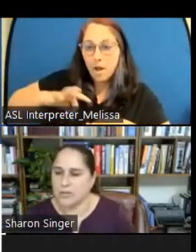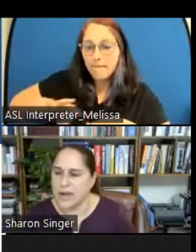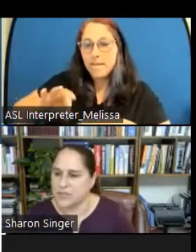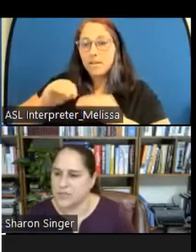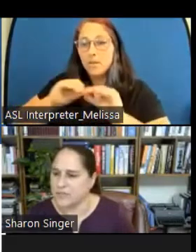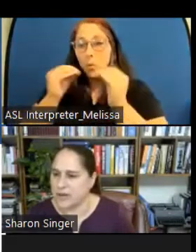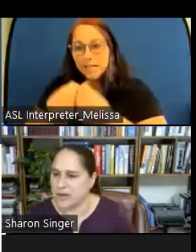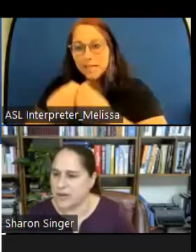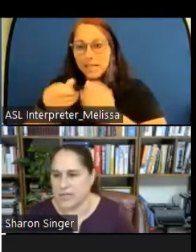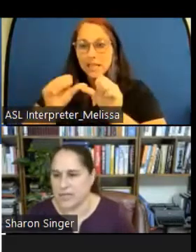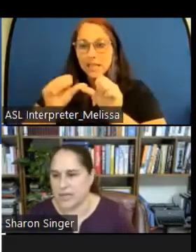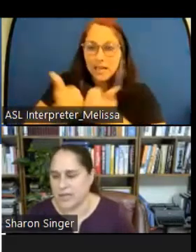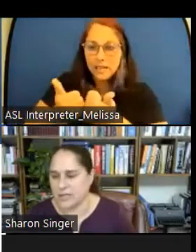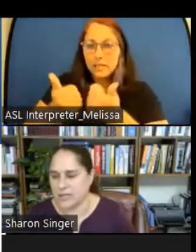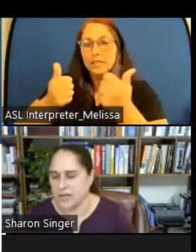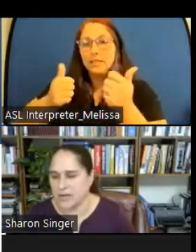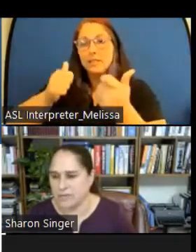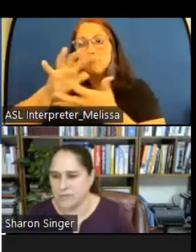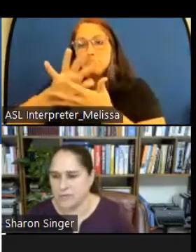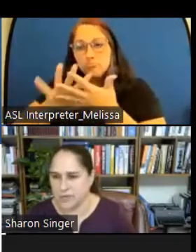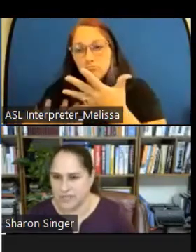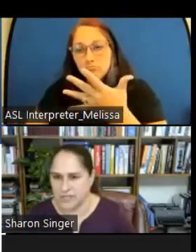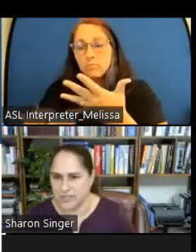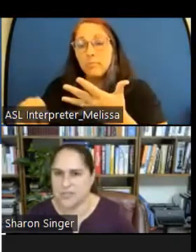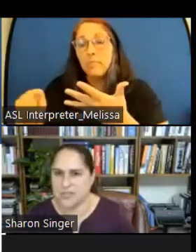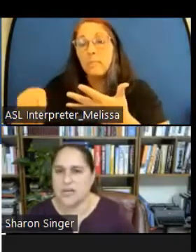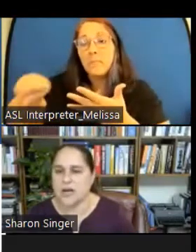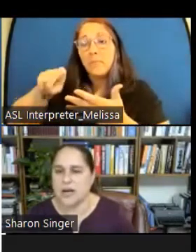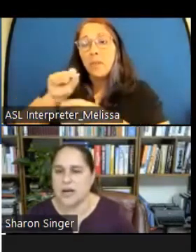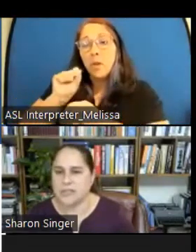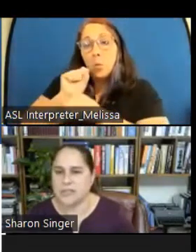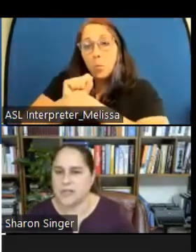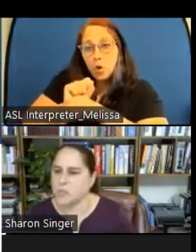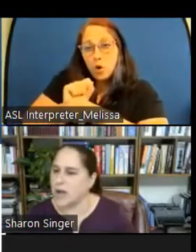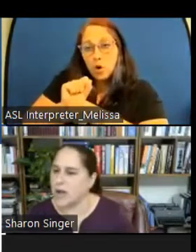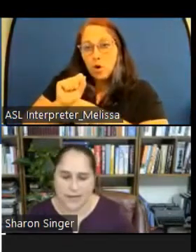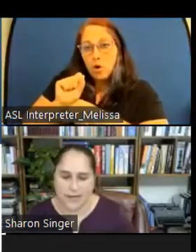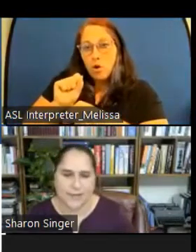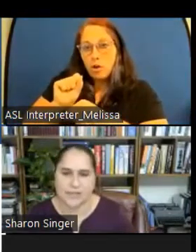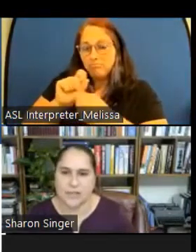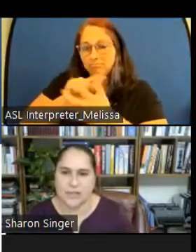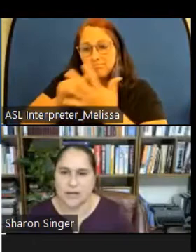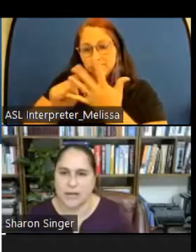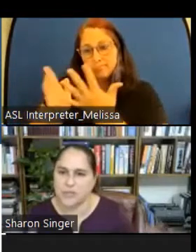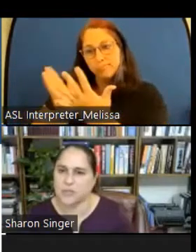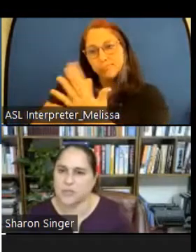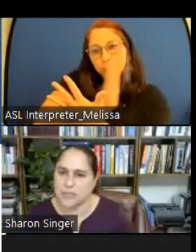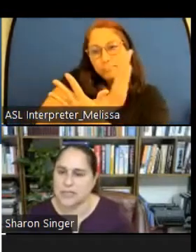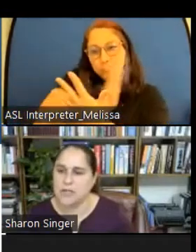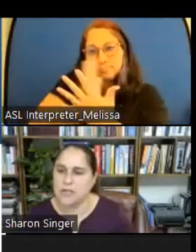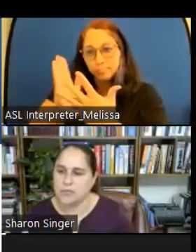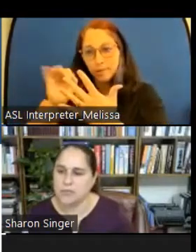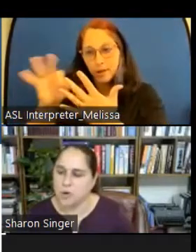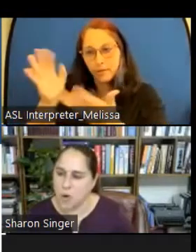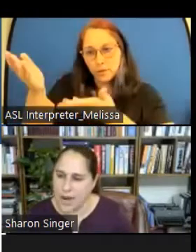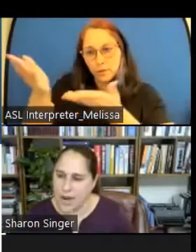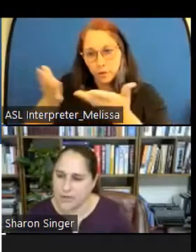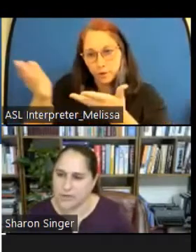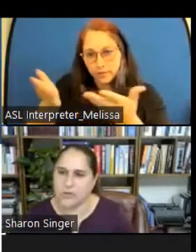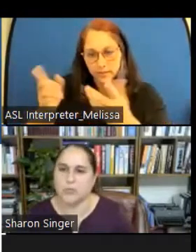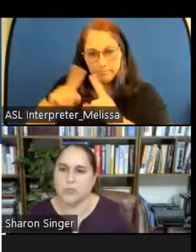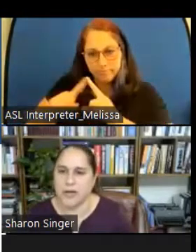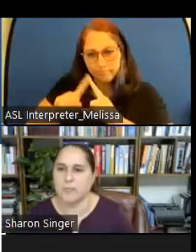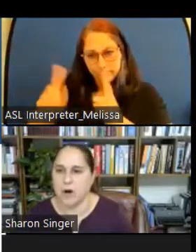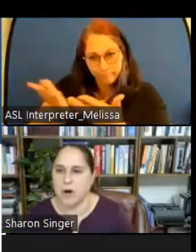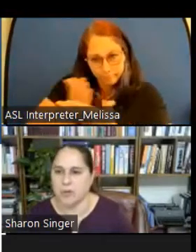a range of housing and services, and as well as, and it's really required